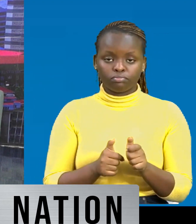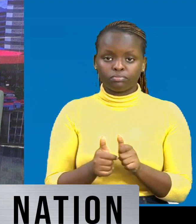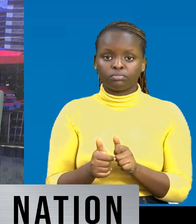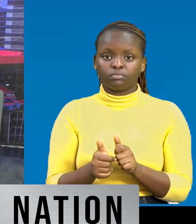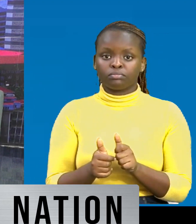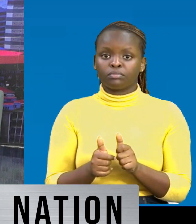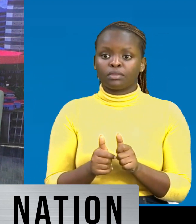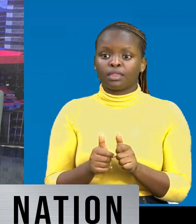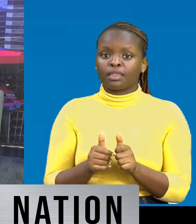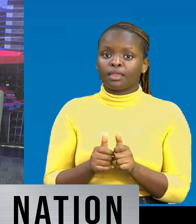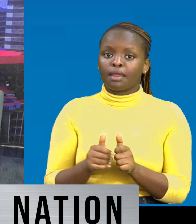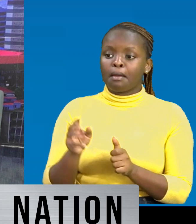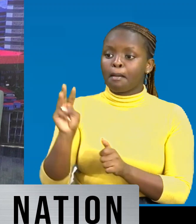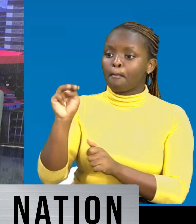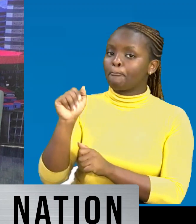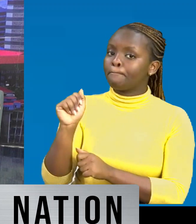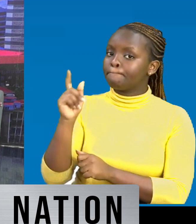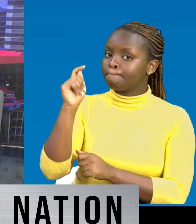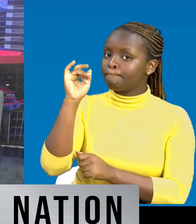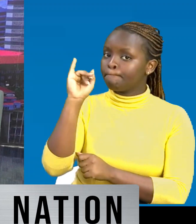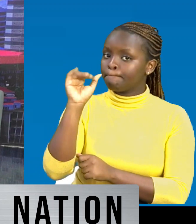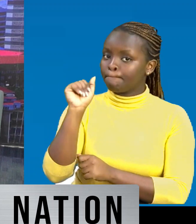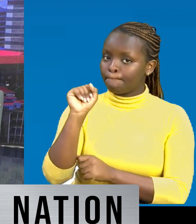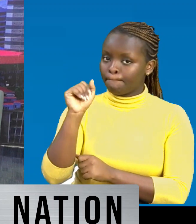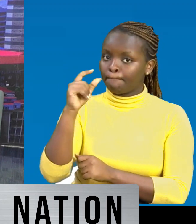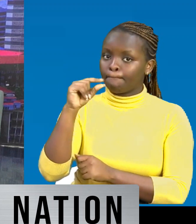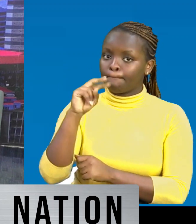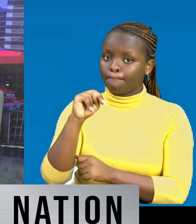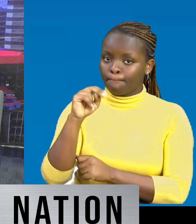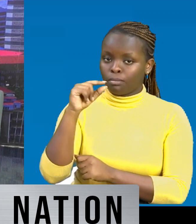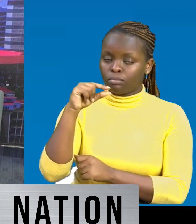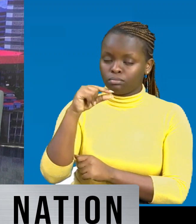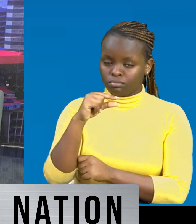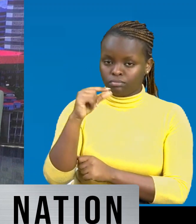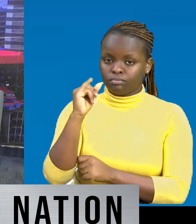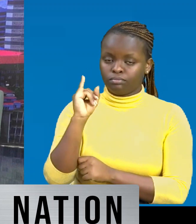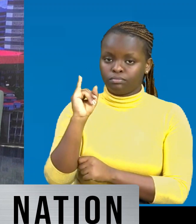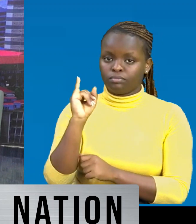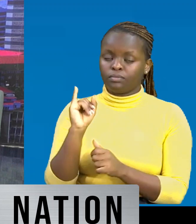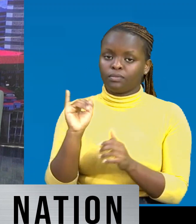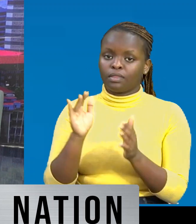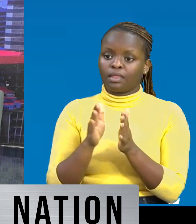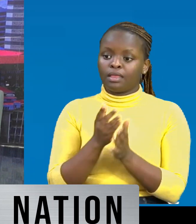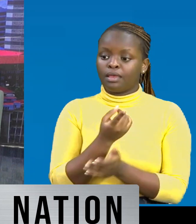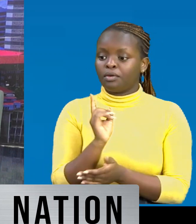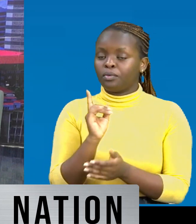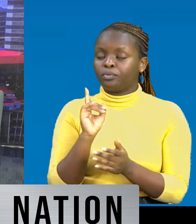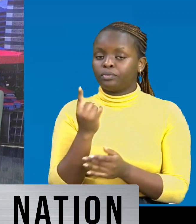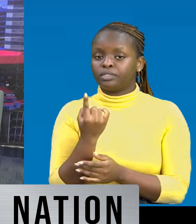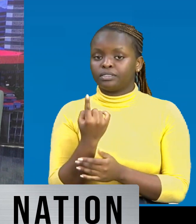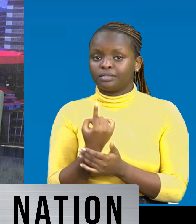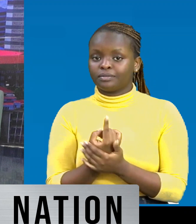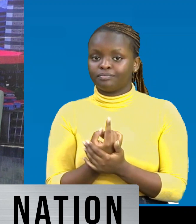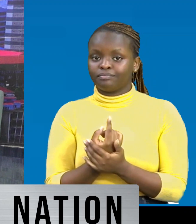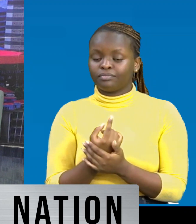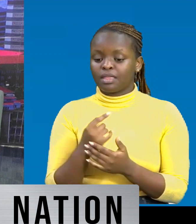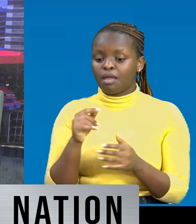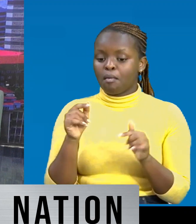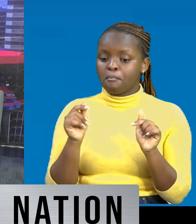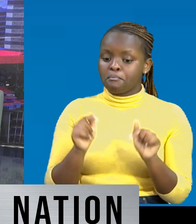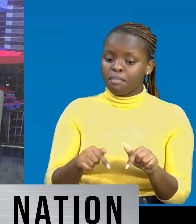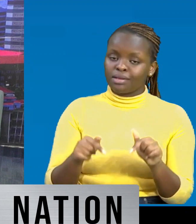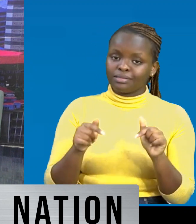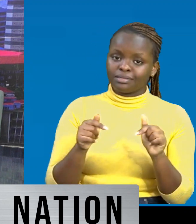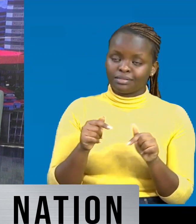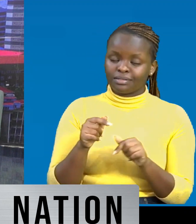the Matiang'i and all that. But right now, they're the ones now. So he has to make the current government